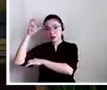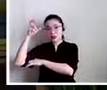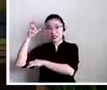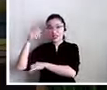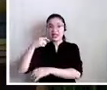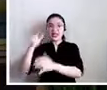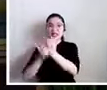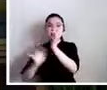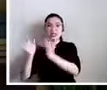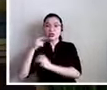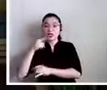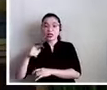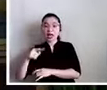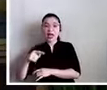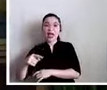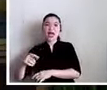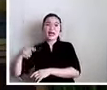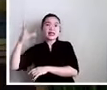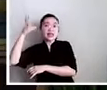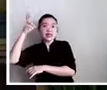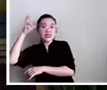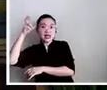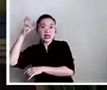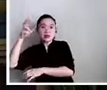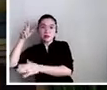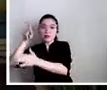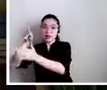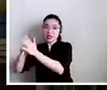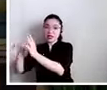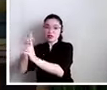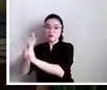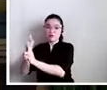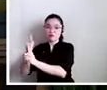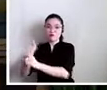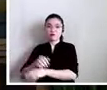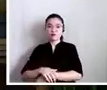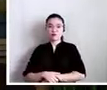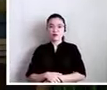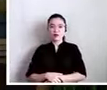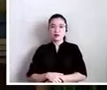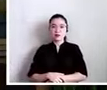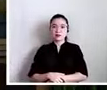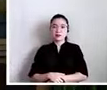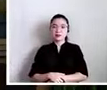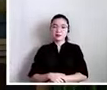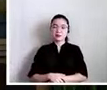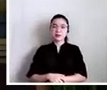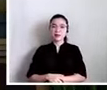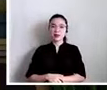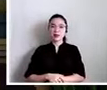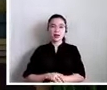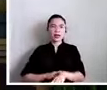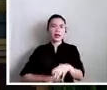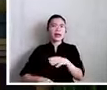my dear brothers and sisters, that how irrational when other people are also undermining our good works.